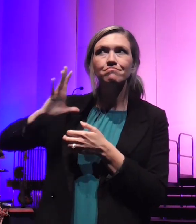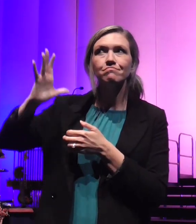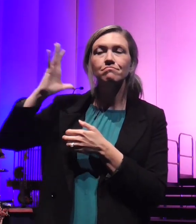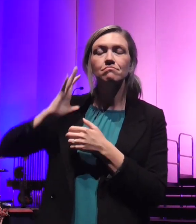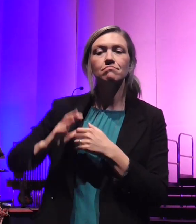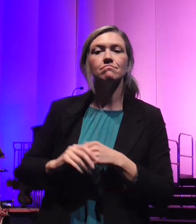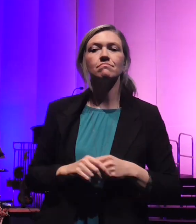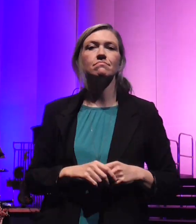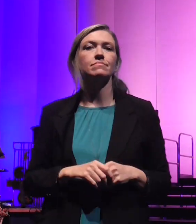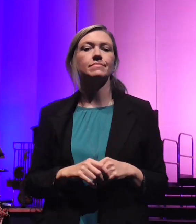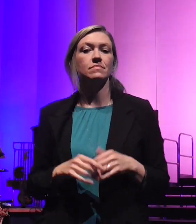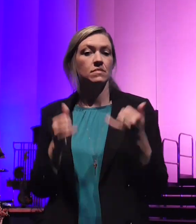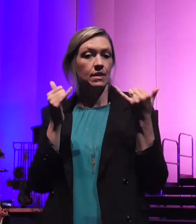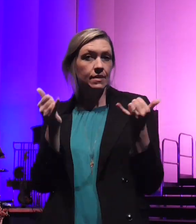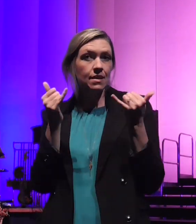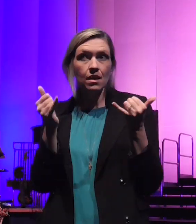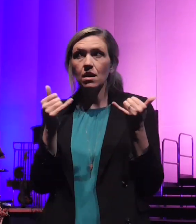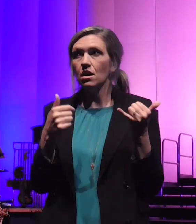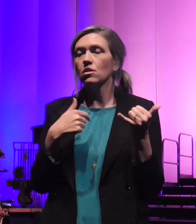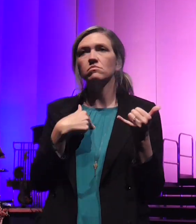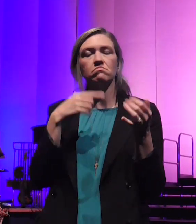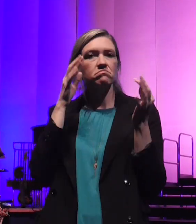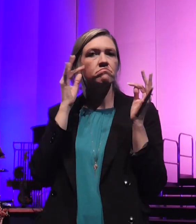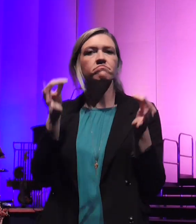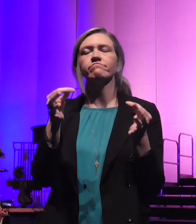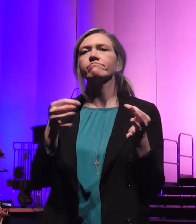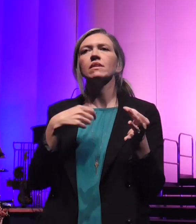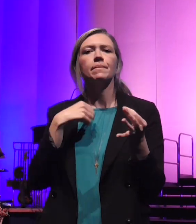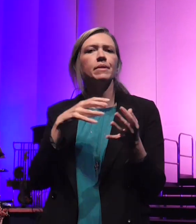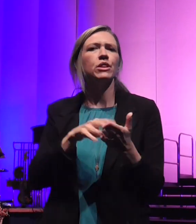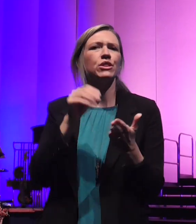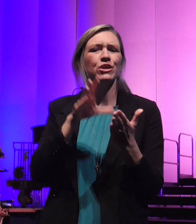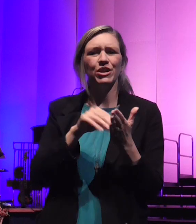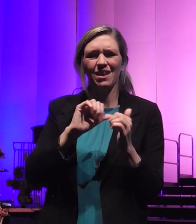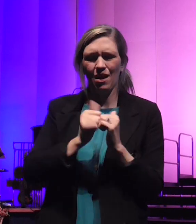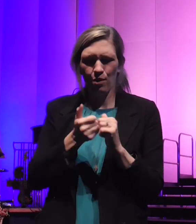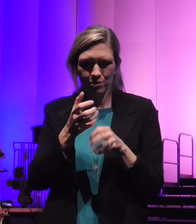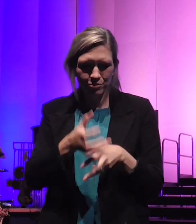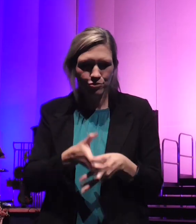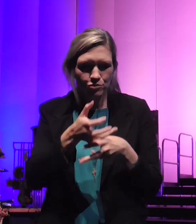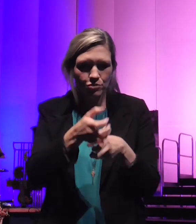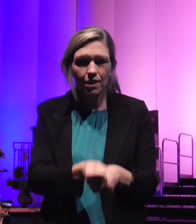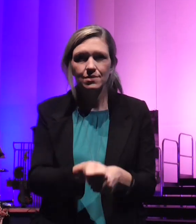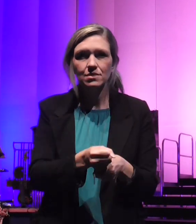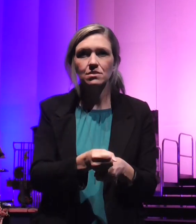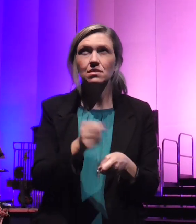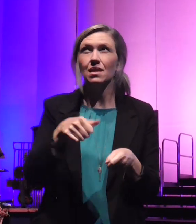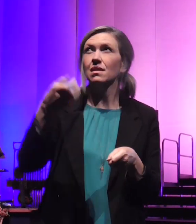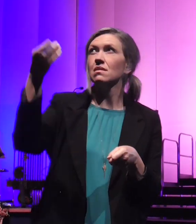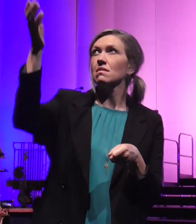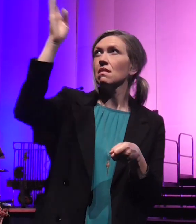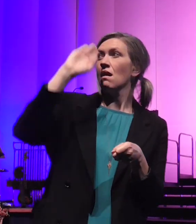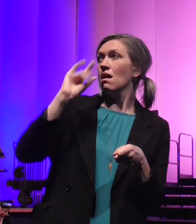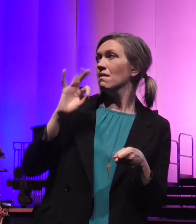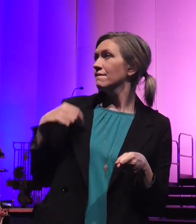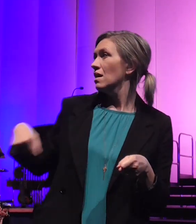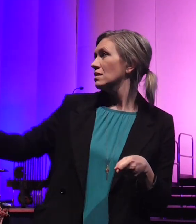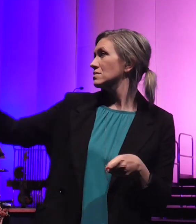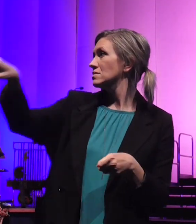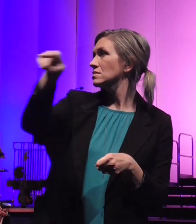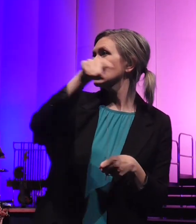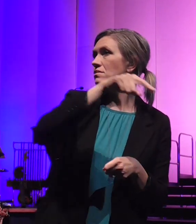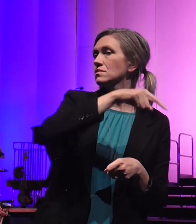me long ago. Now I'm learning to trust in the God of all